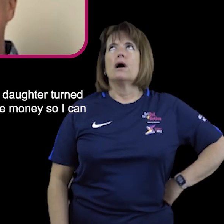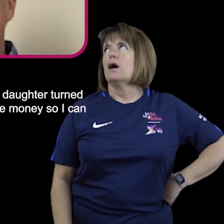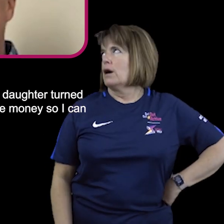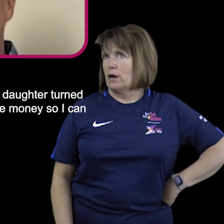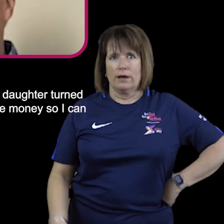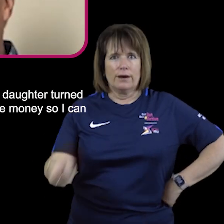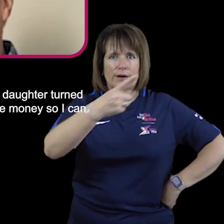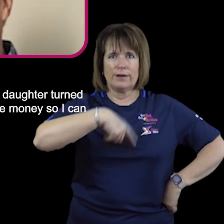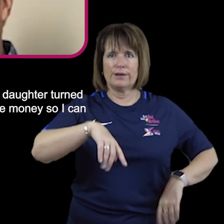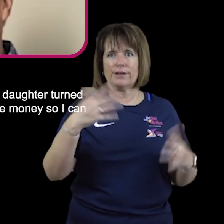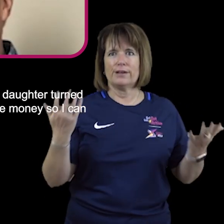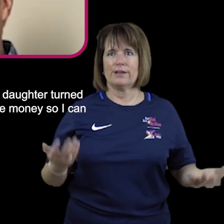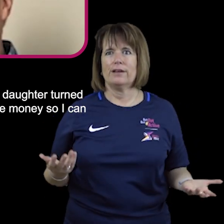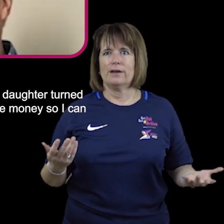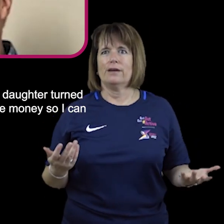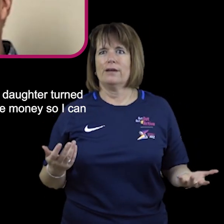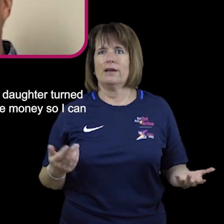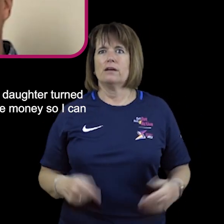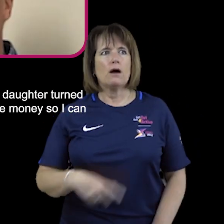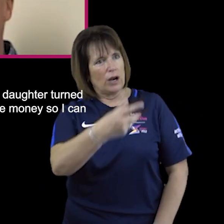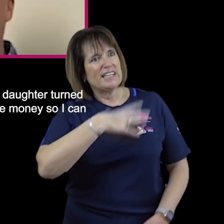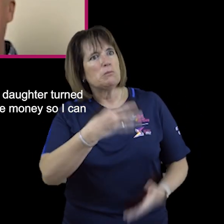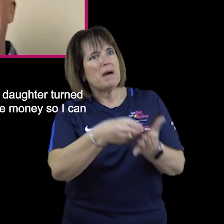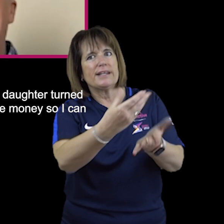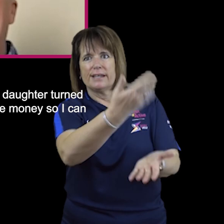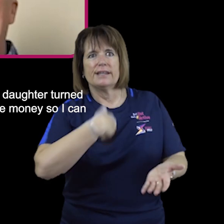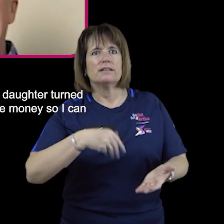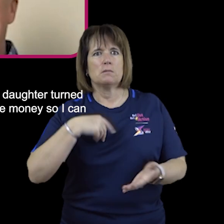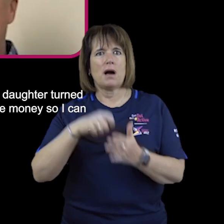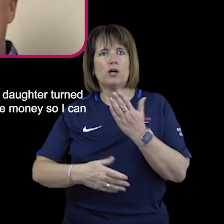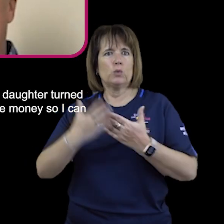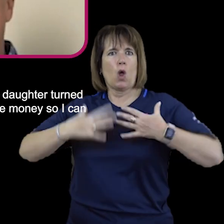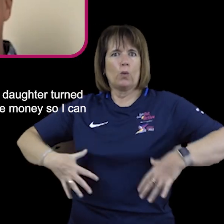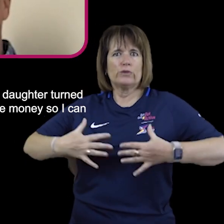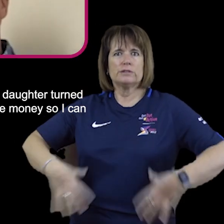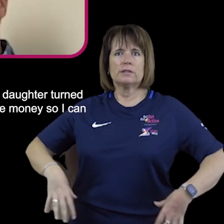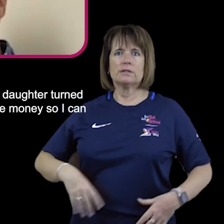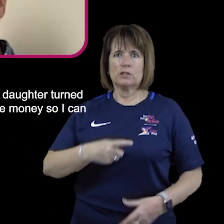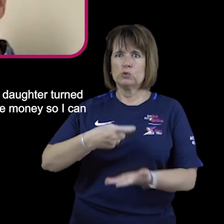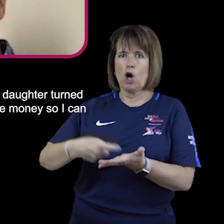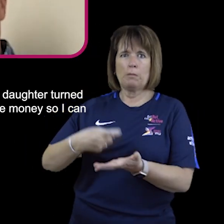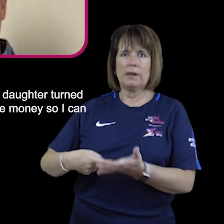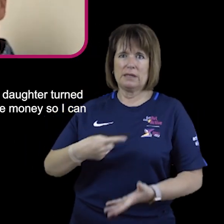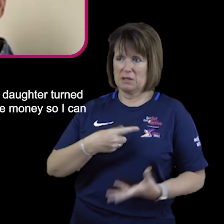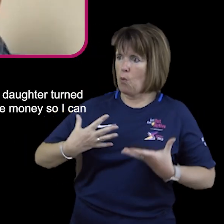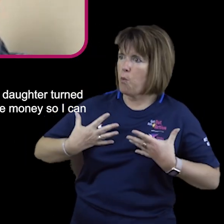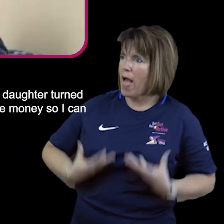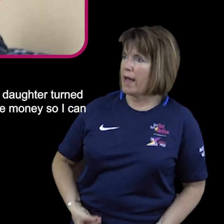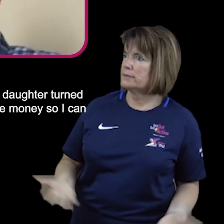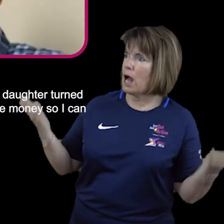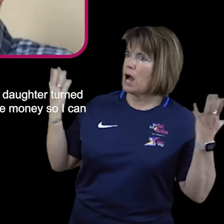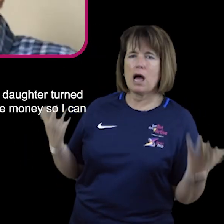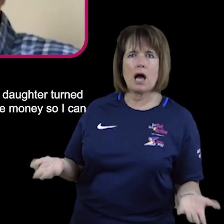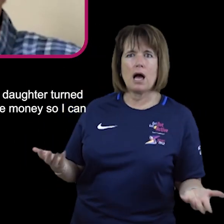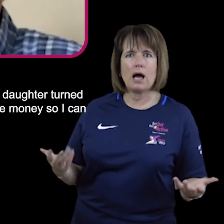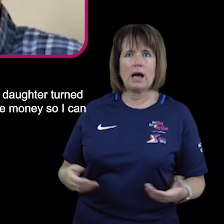daughter turned up to pick them up. I just looked at us. Rolled her on. Said, "You need to give me money